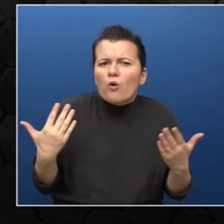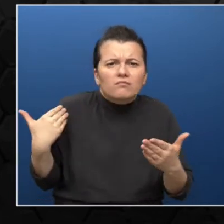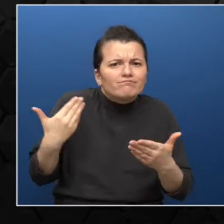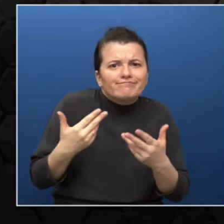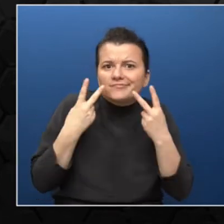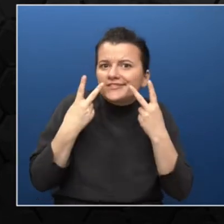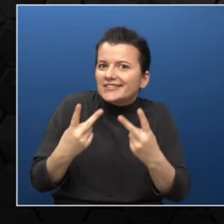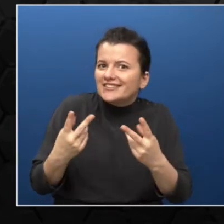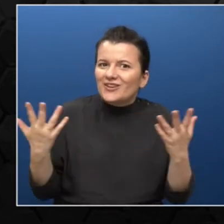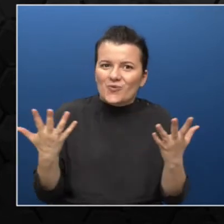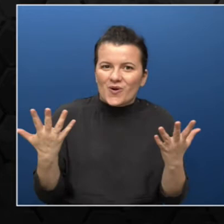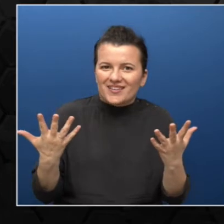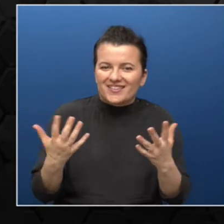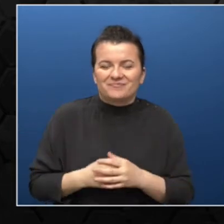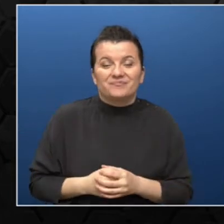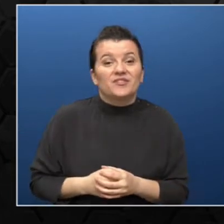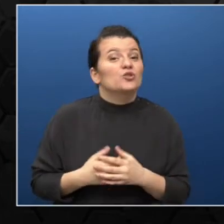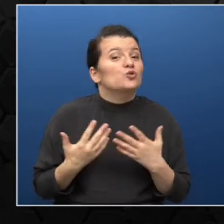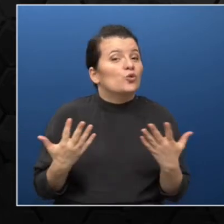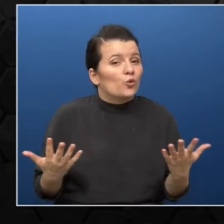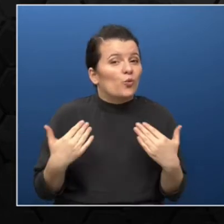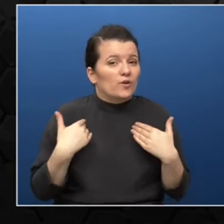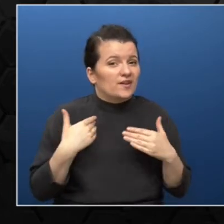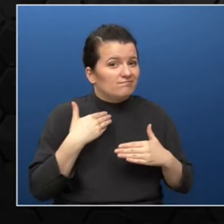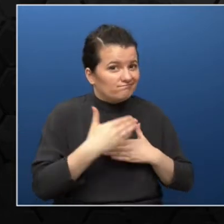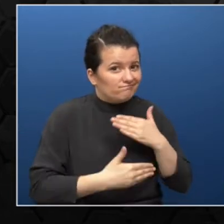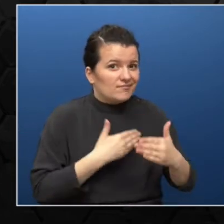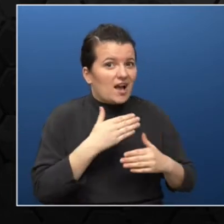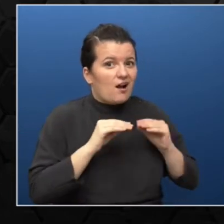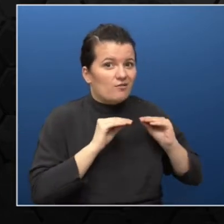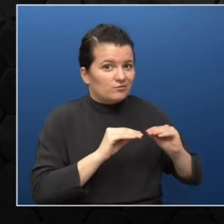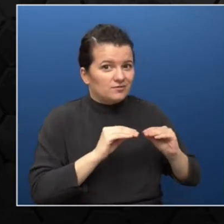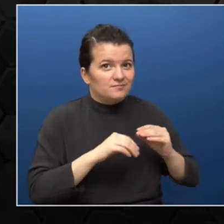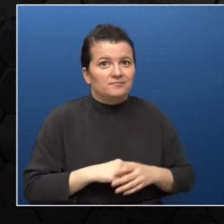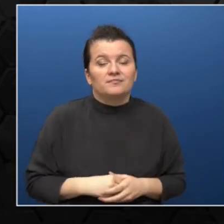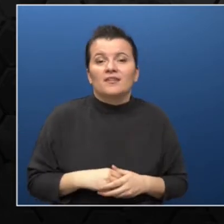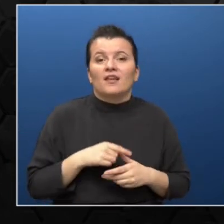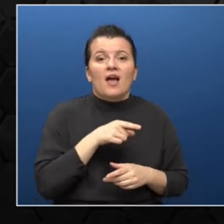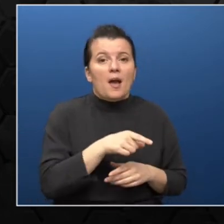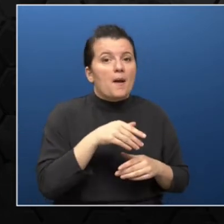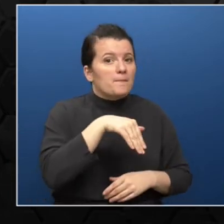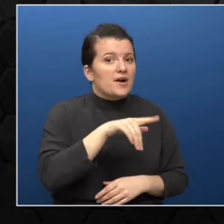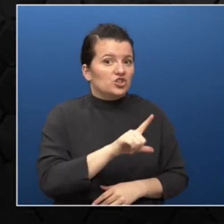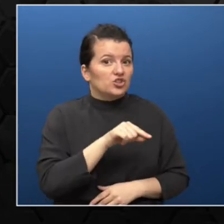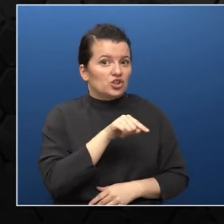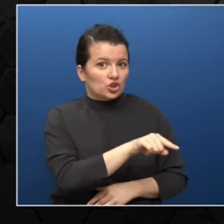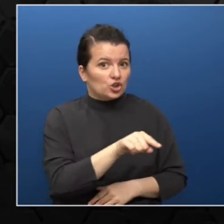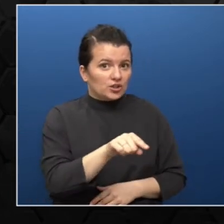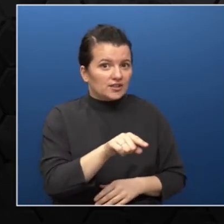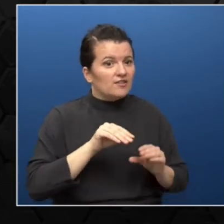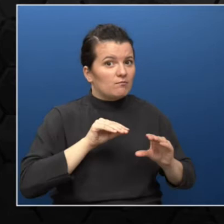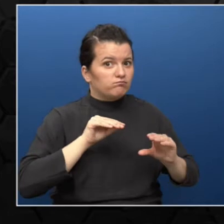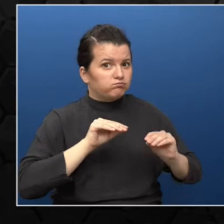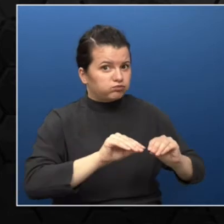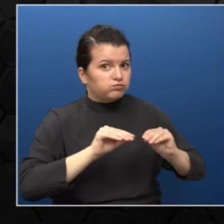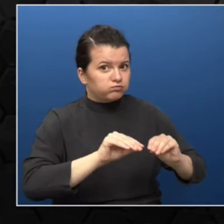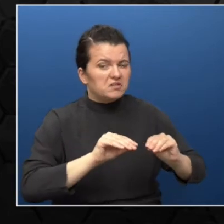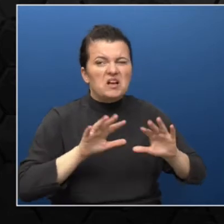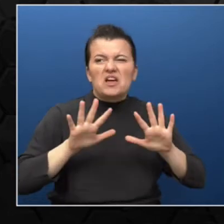we basically built an end-to-end machine learning solution in about 10